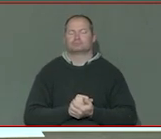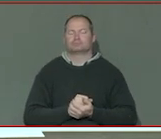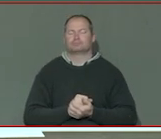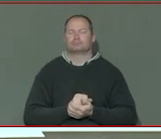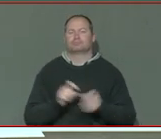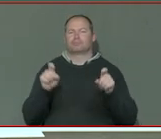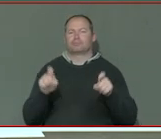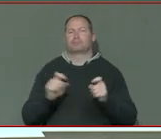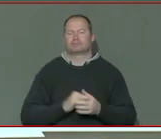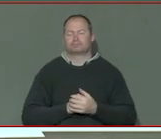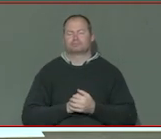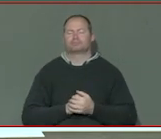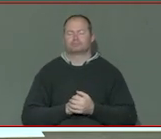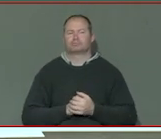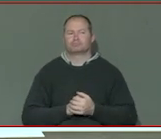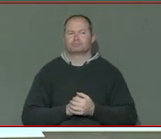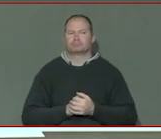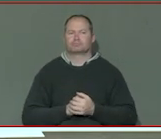630.